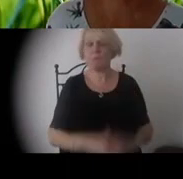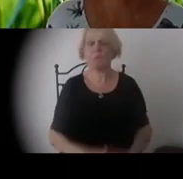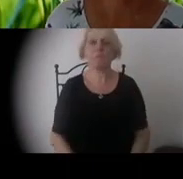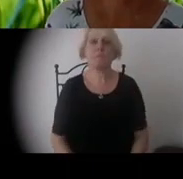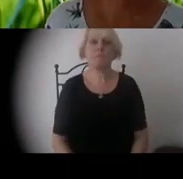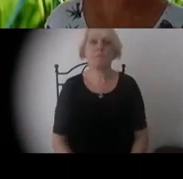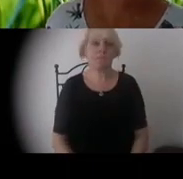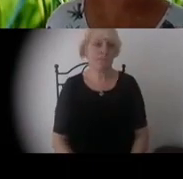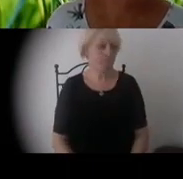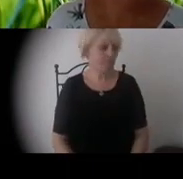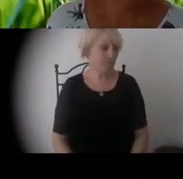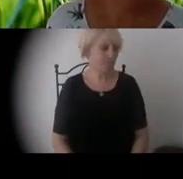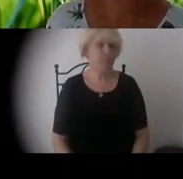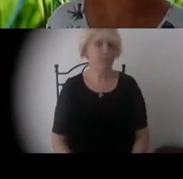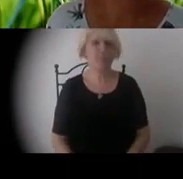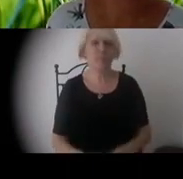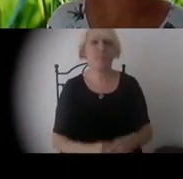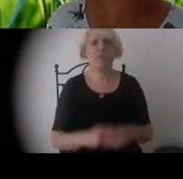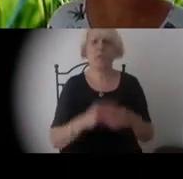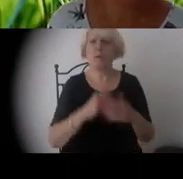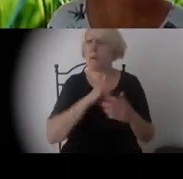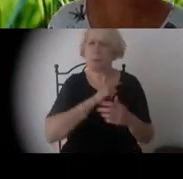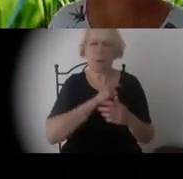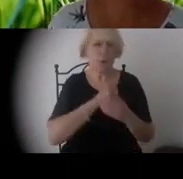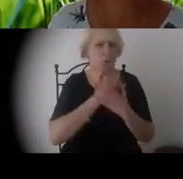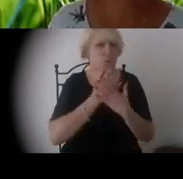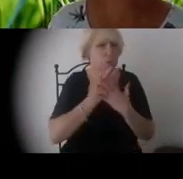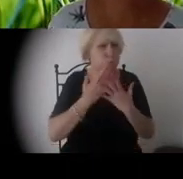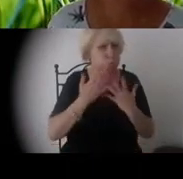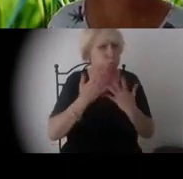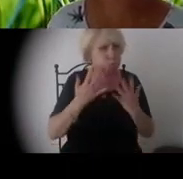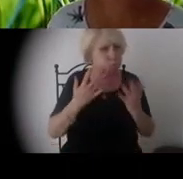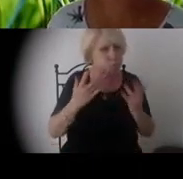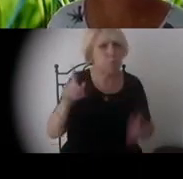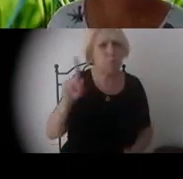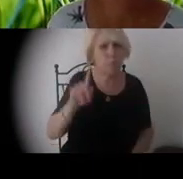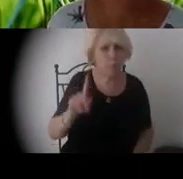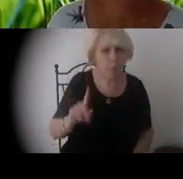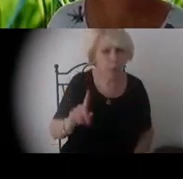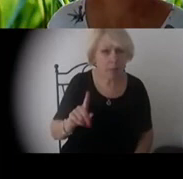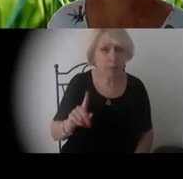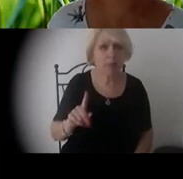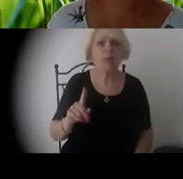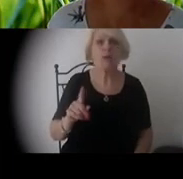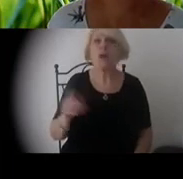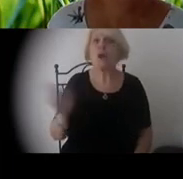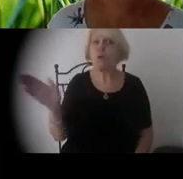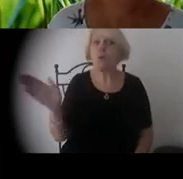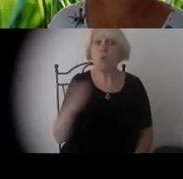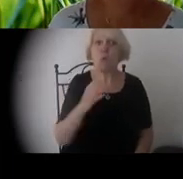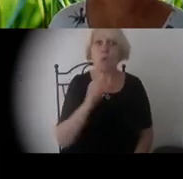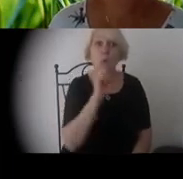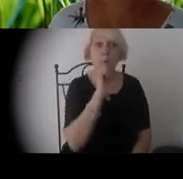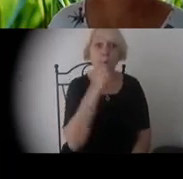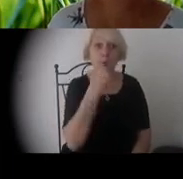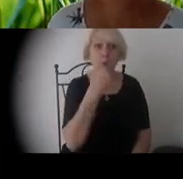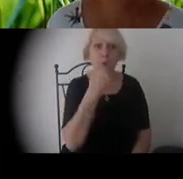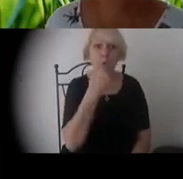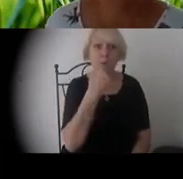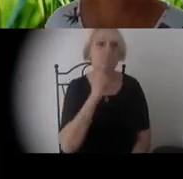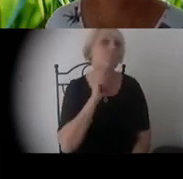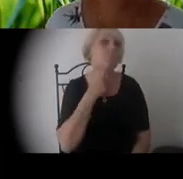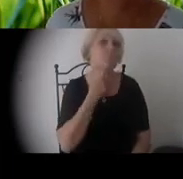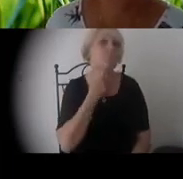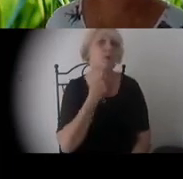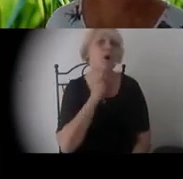So because there'll be so many people on the call, we do unfortunately have to keep you all on mute and off camera to